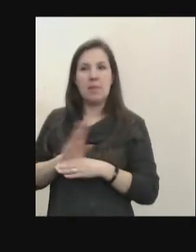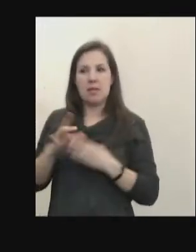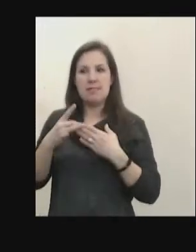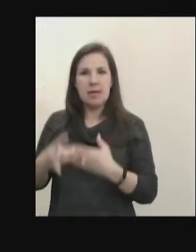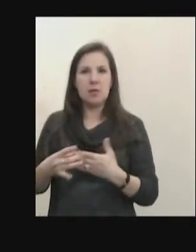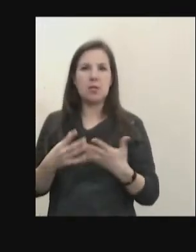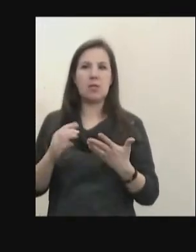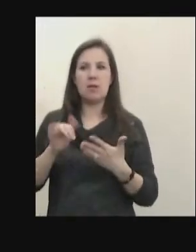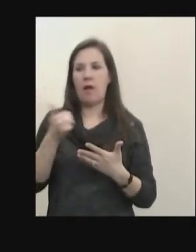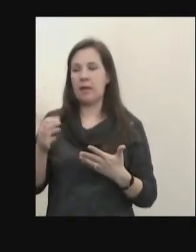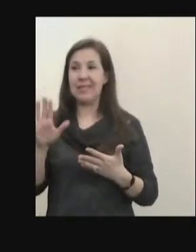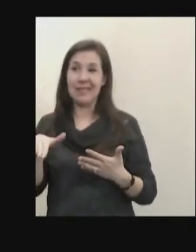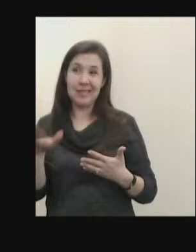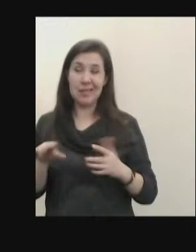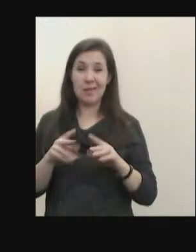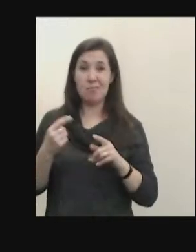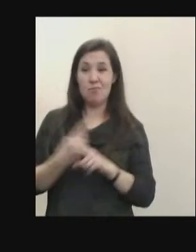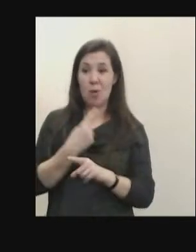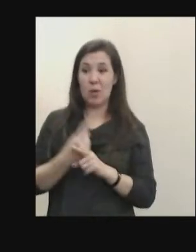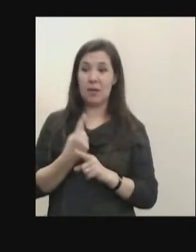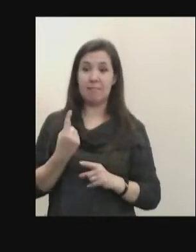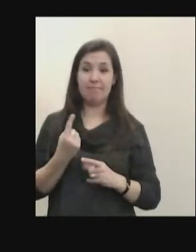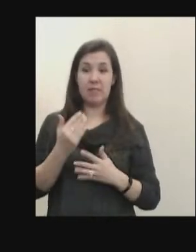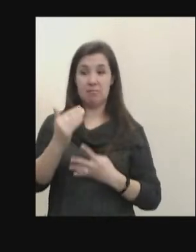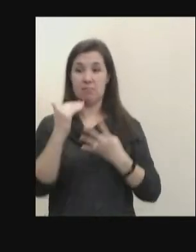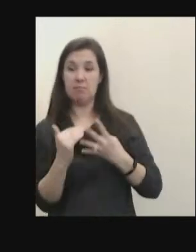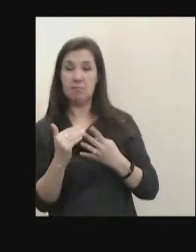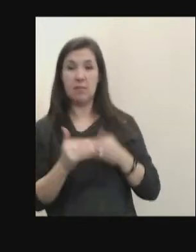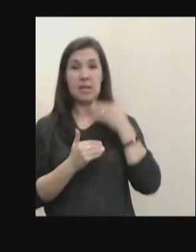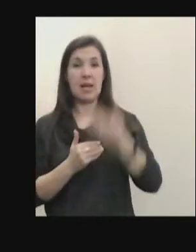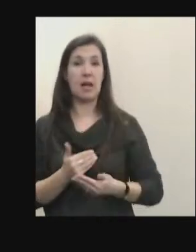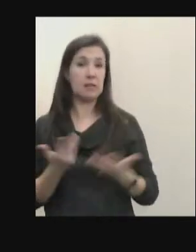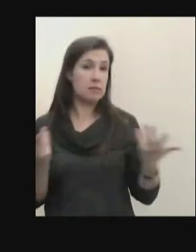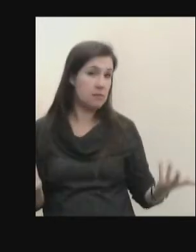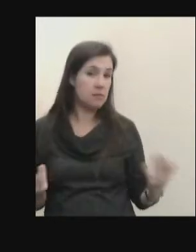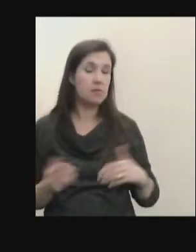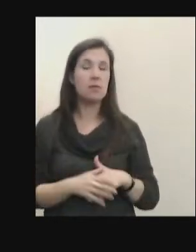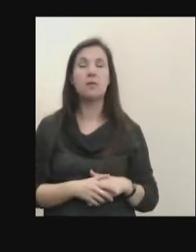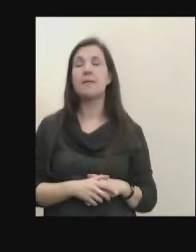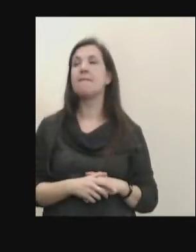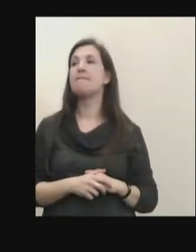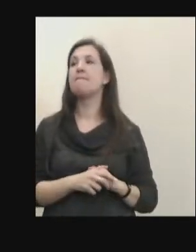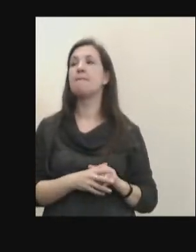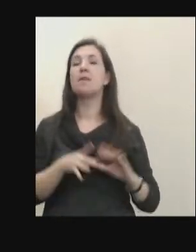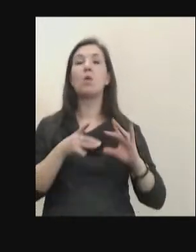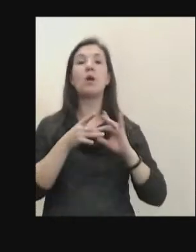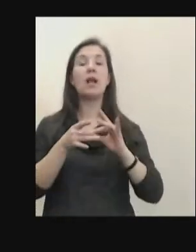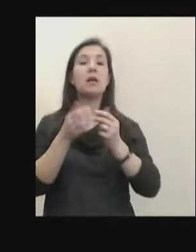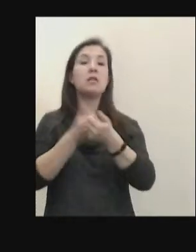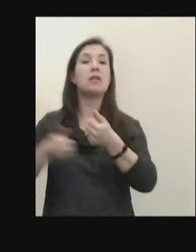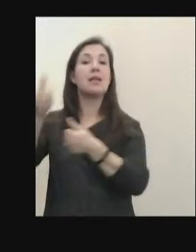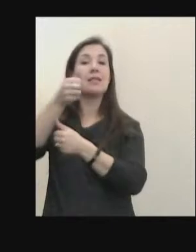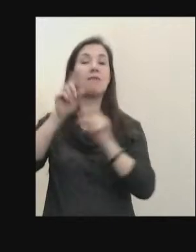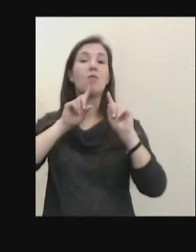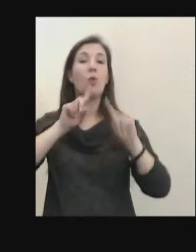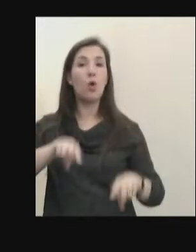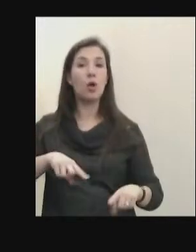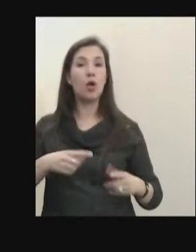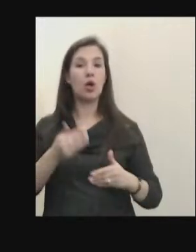they think it's appropriate to move into that next phase. The decision, as it pertains to the executive order and the